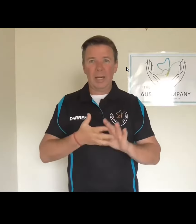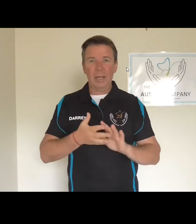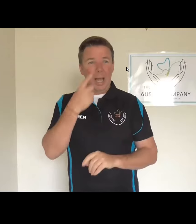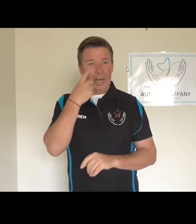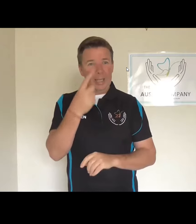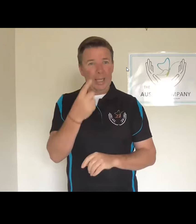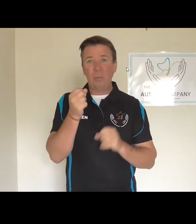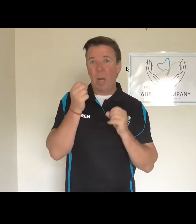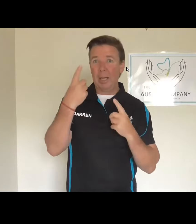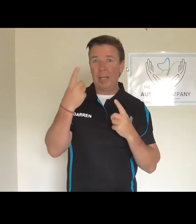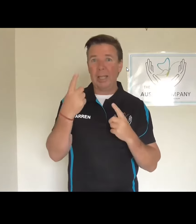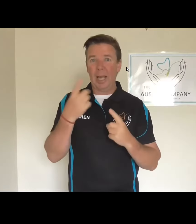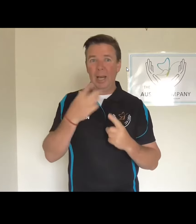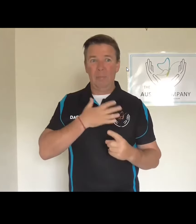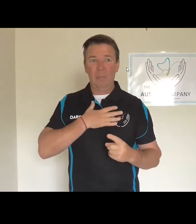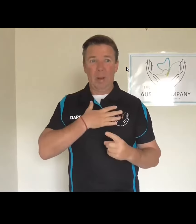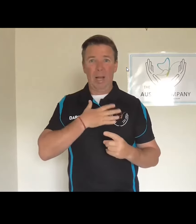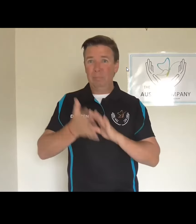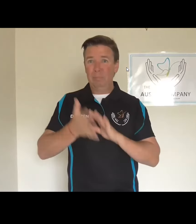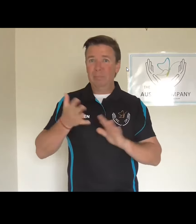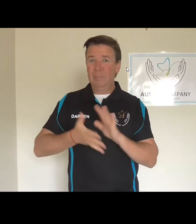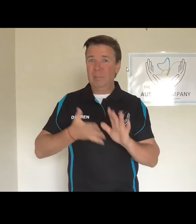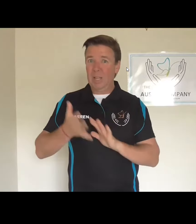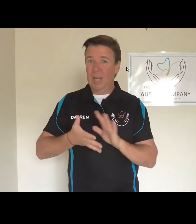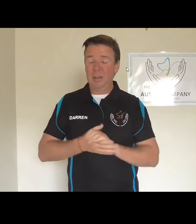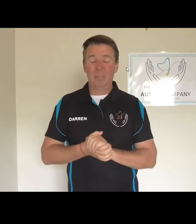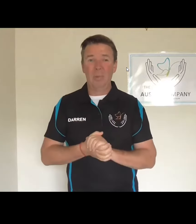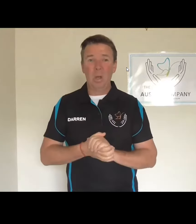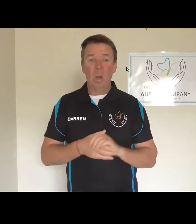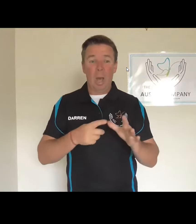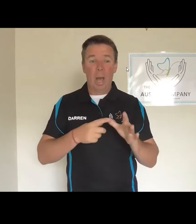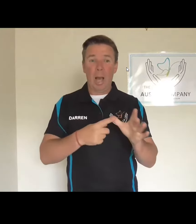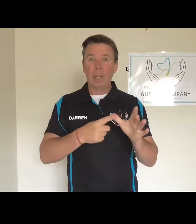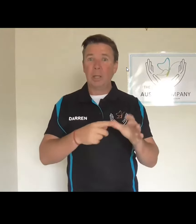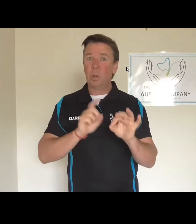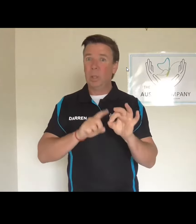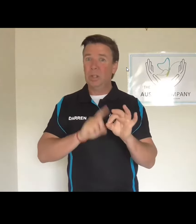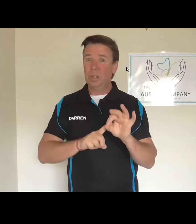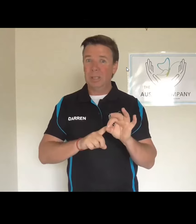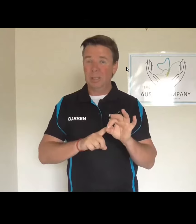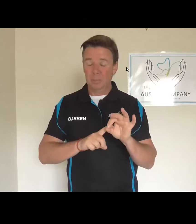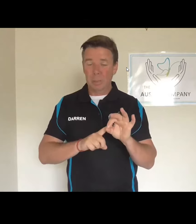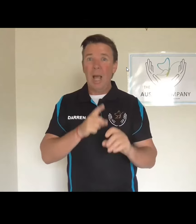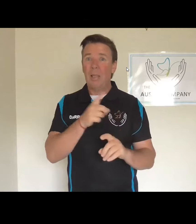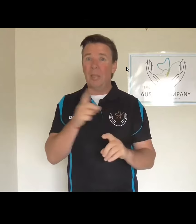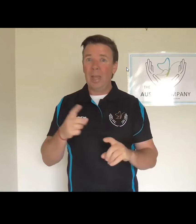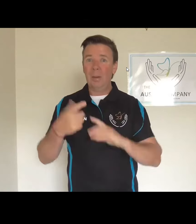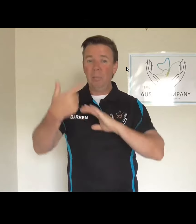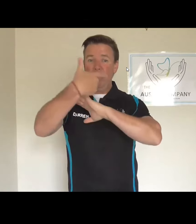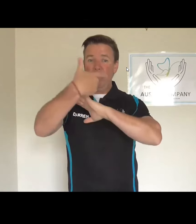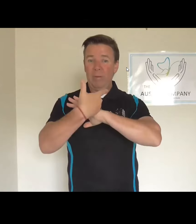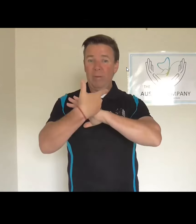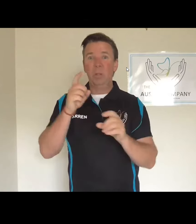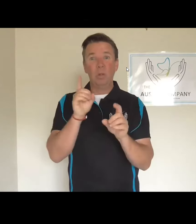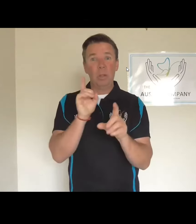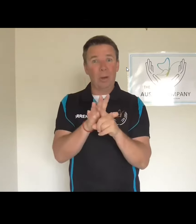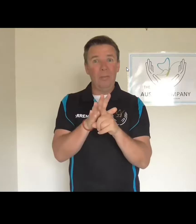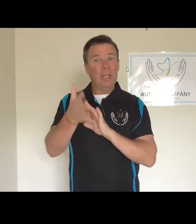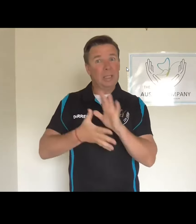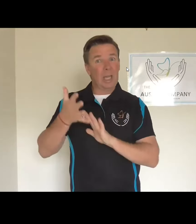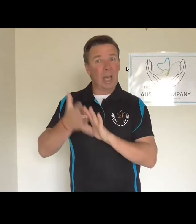understand my signing. Answer the questions and then film yourself and signing as